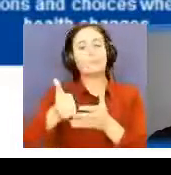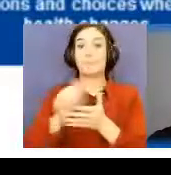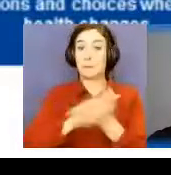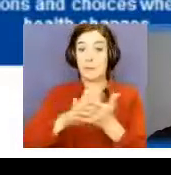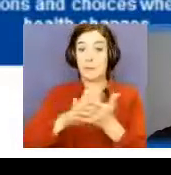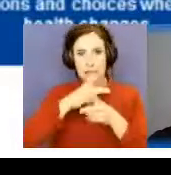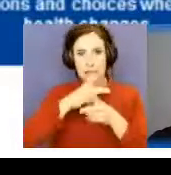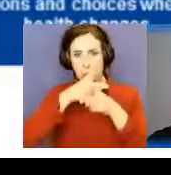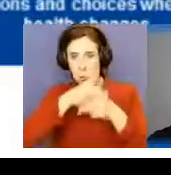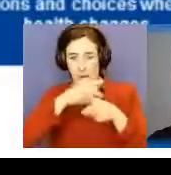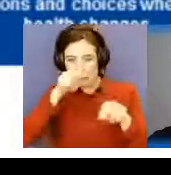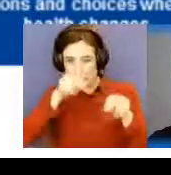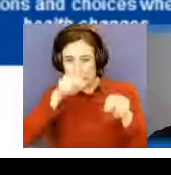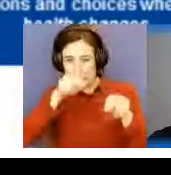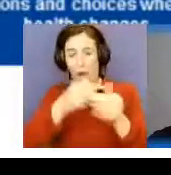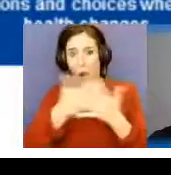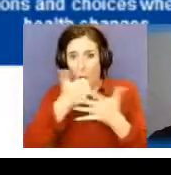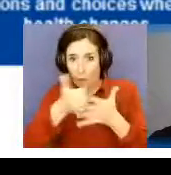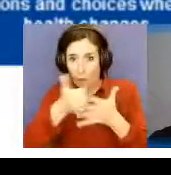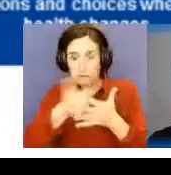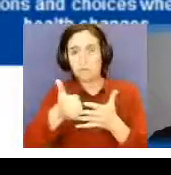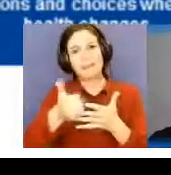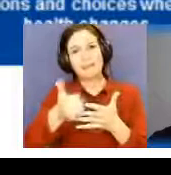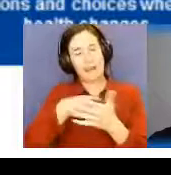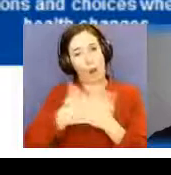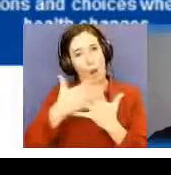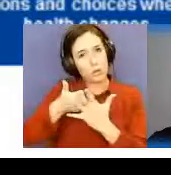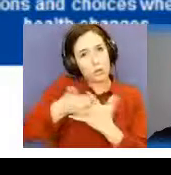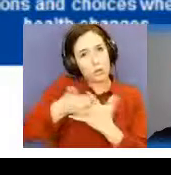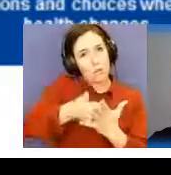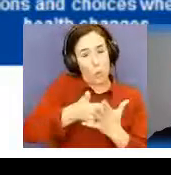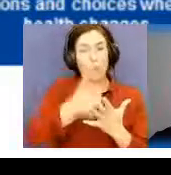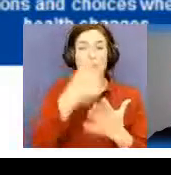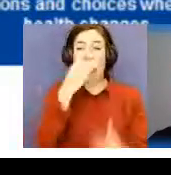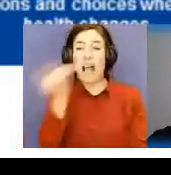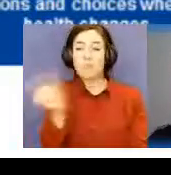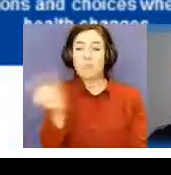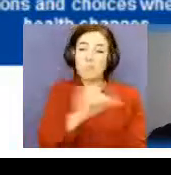and there are not lots of support, and that could be across health and social care.